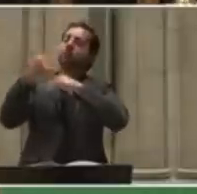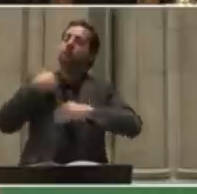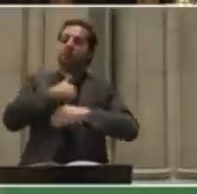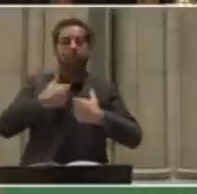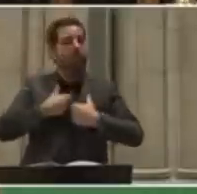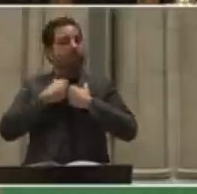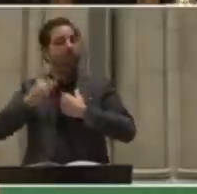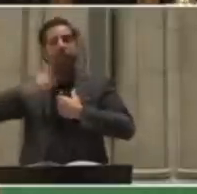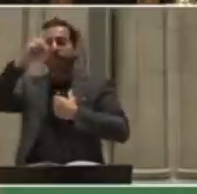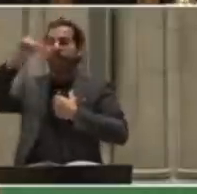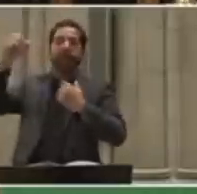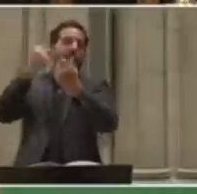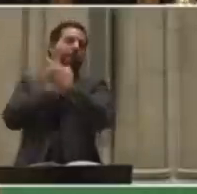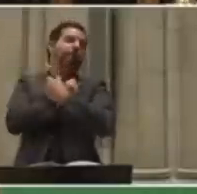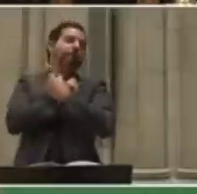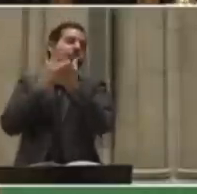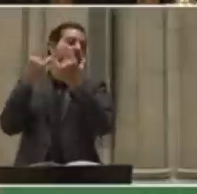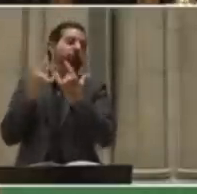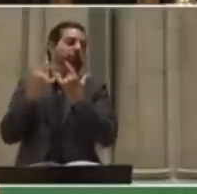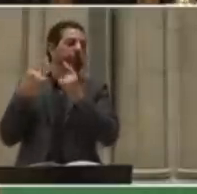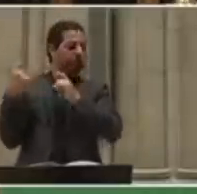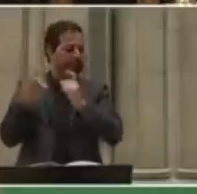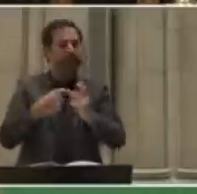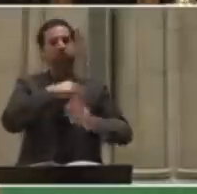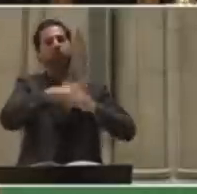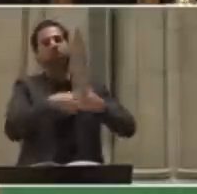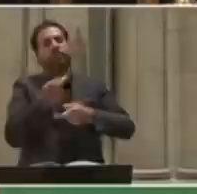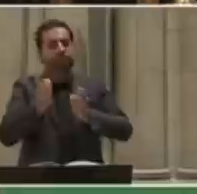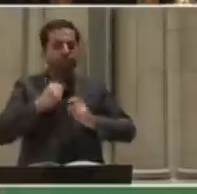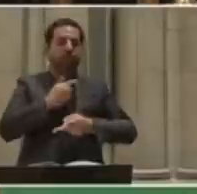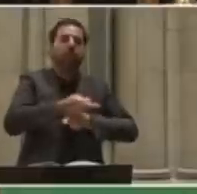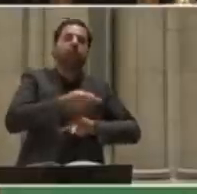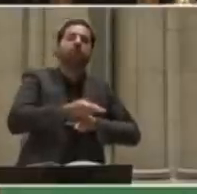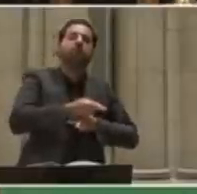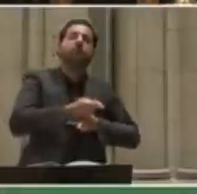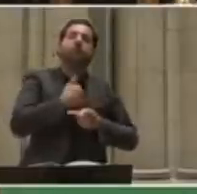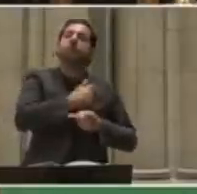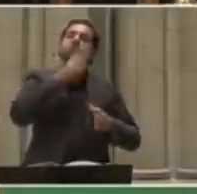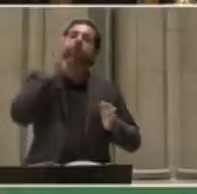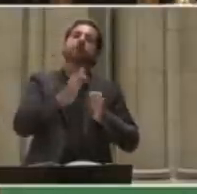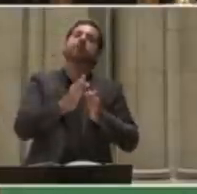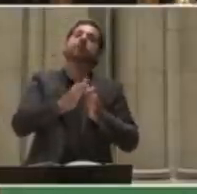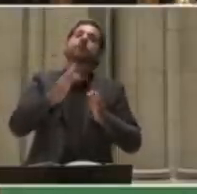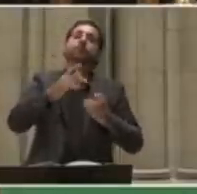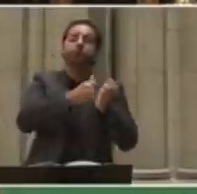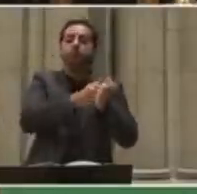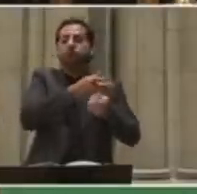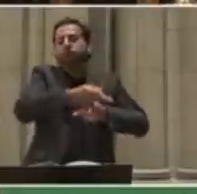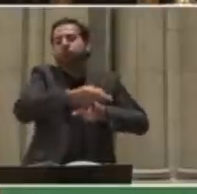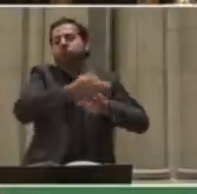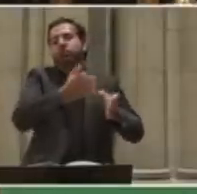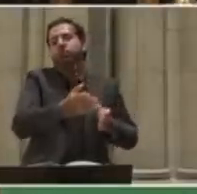dwell in your infinite love. You gave the world into our care that we might be your faithful stewards and